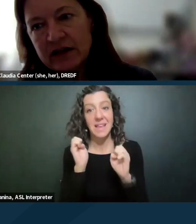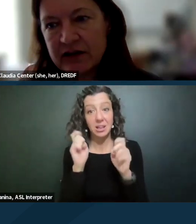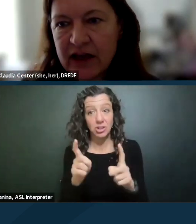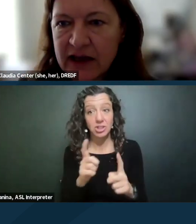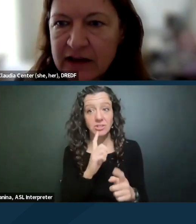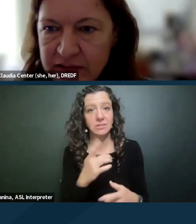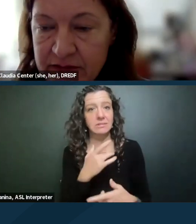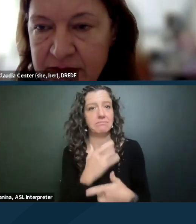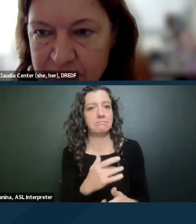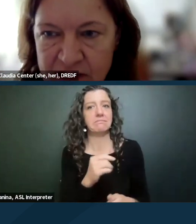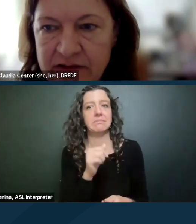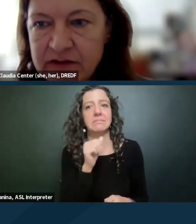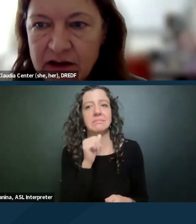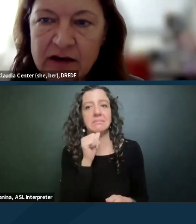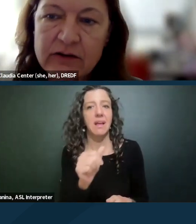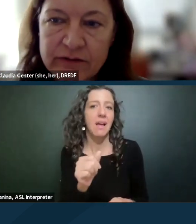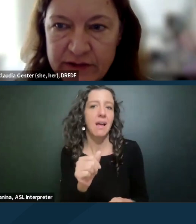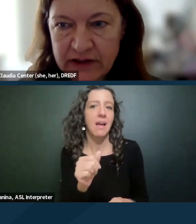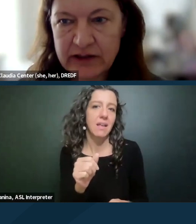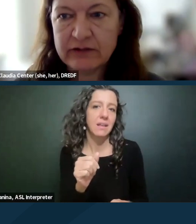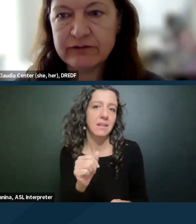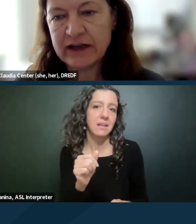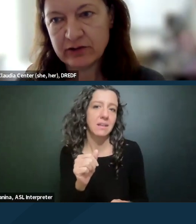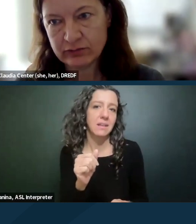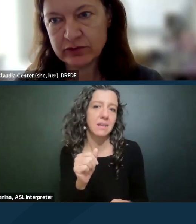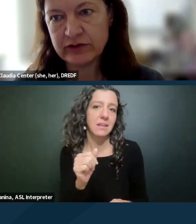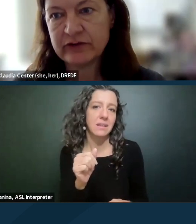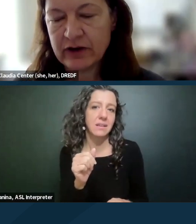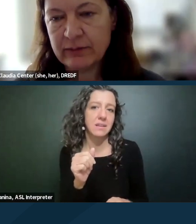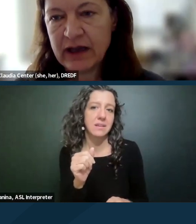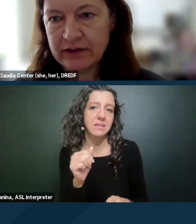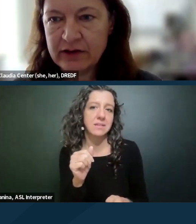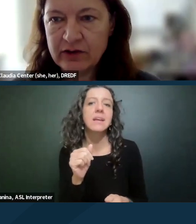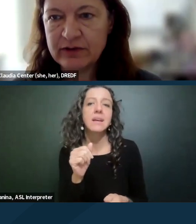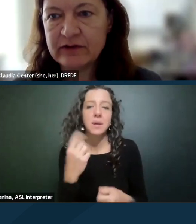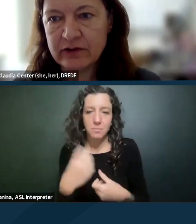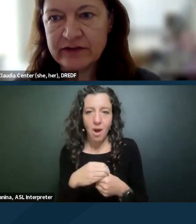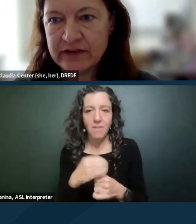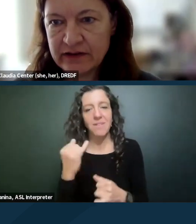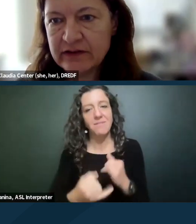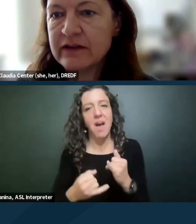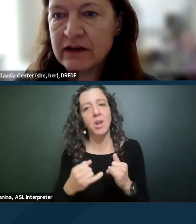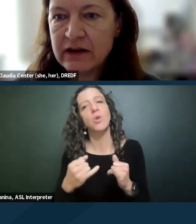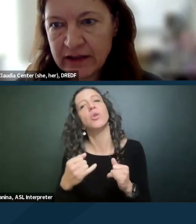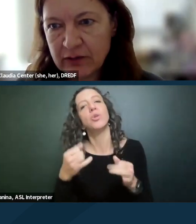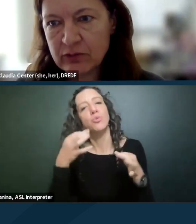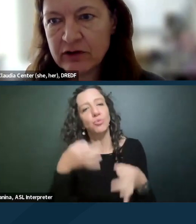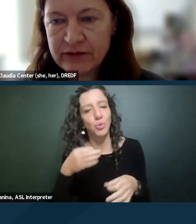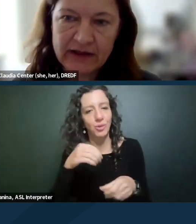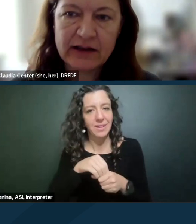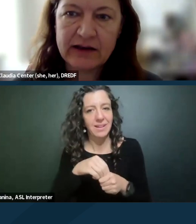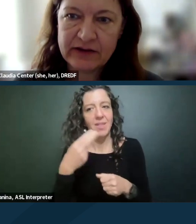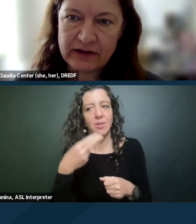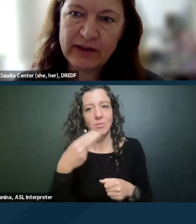generally not the subject of the final rules from Health and Human Services that